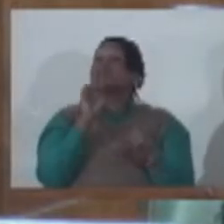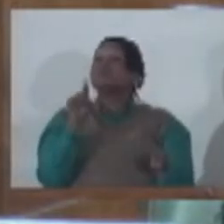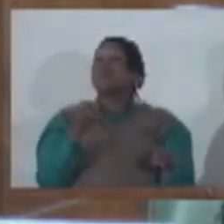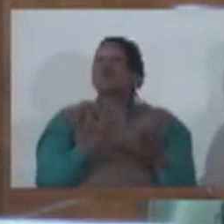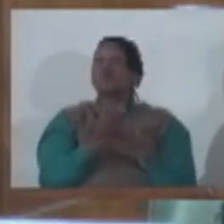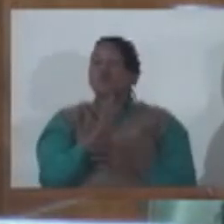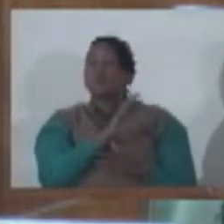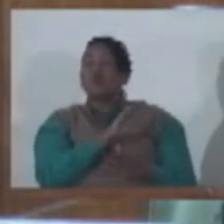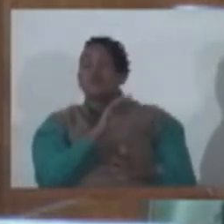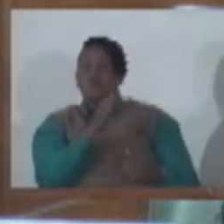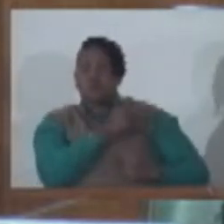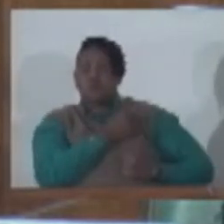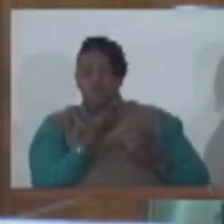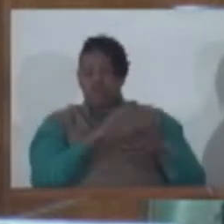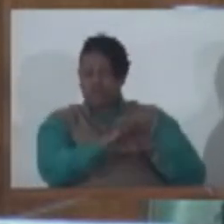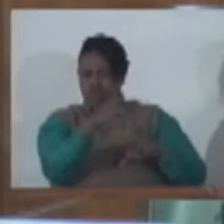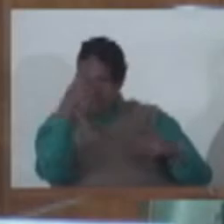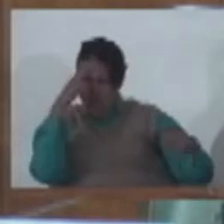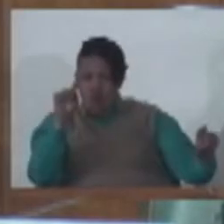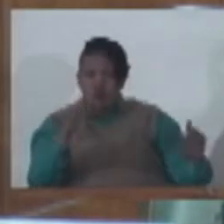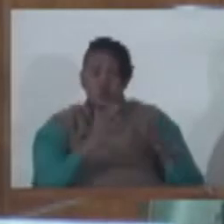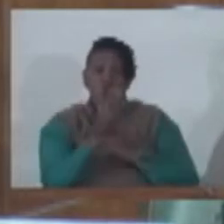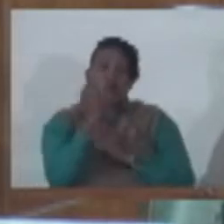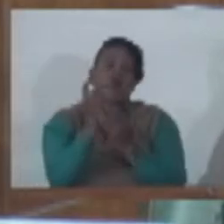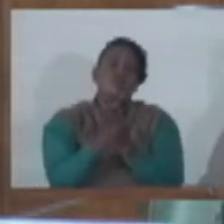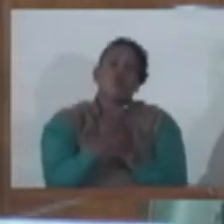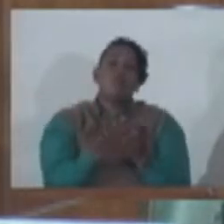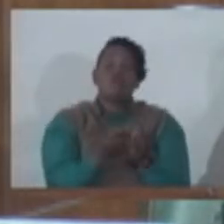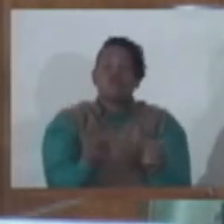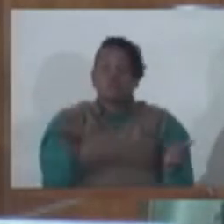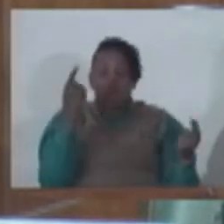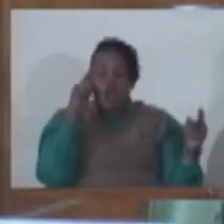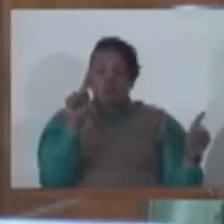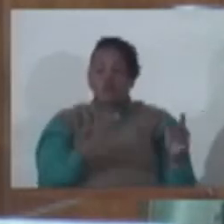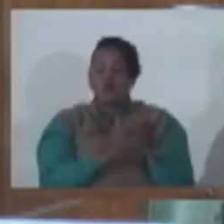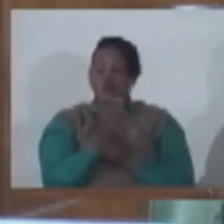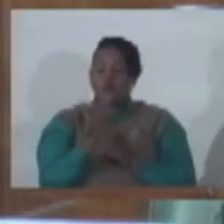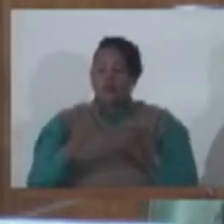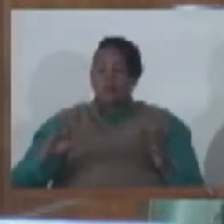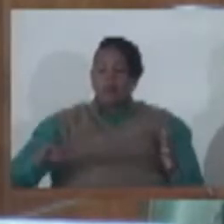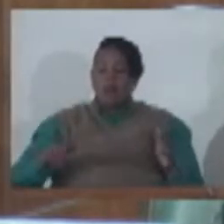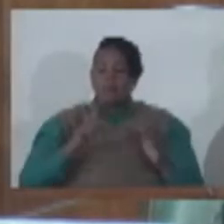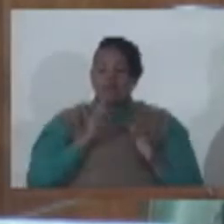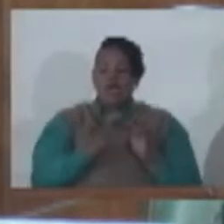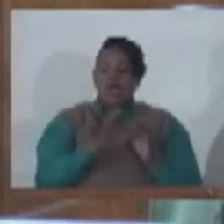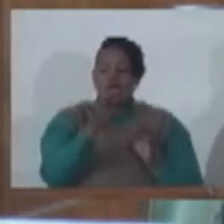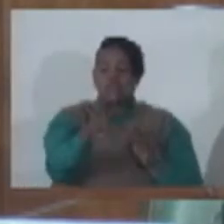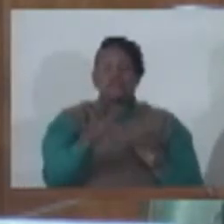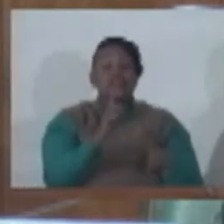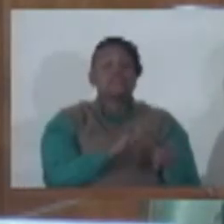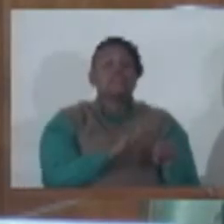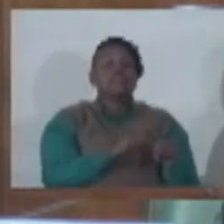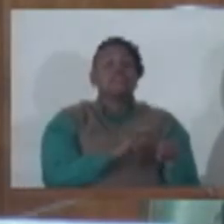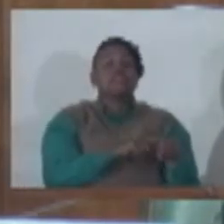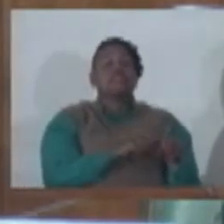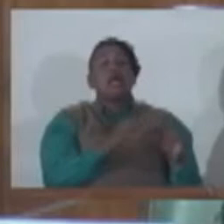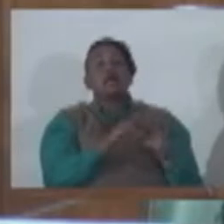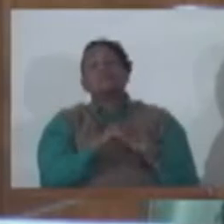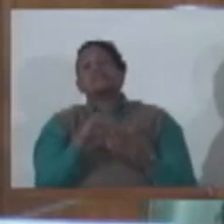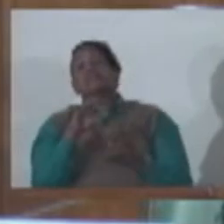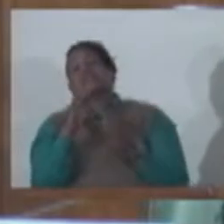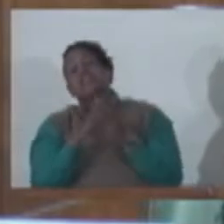to affirmative resolution of the House of Representatives, extend the period referred to in